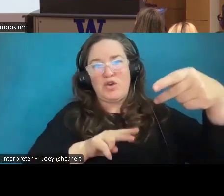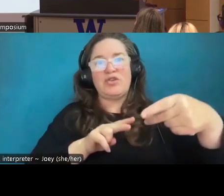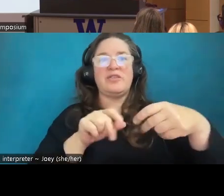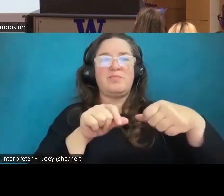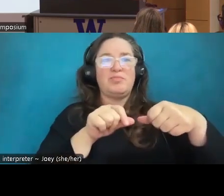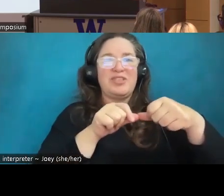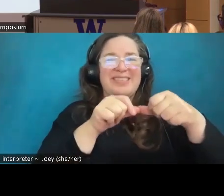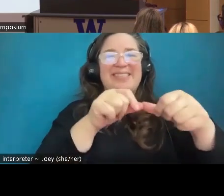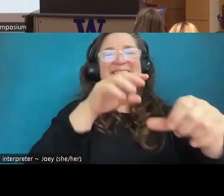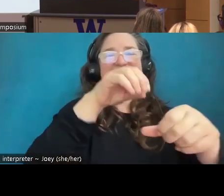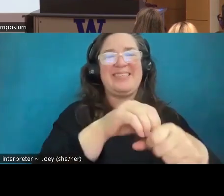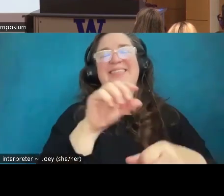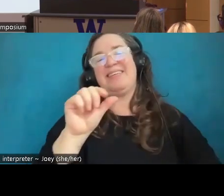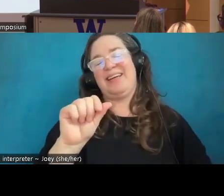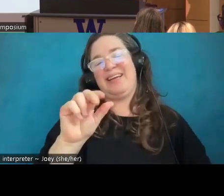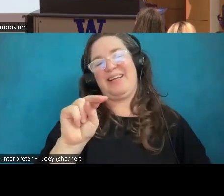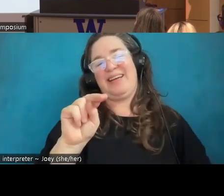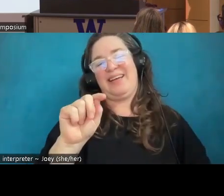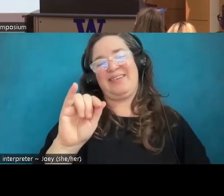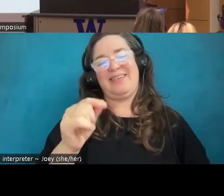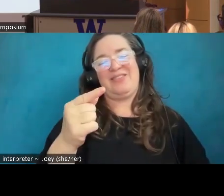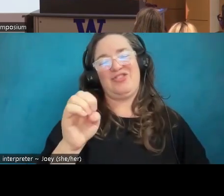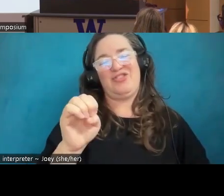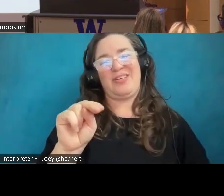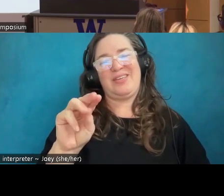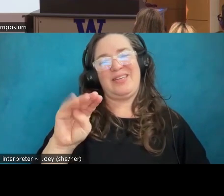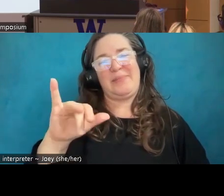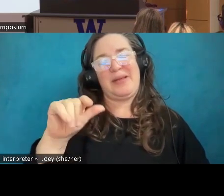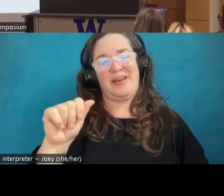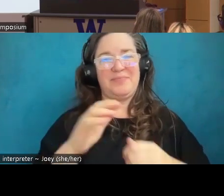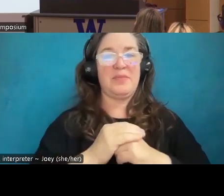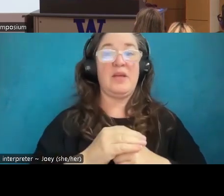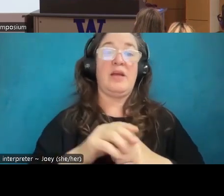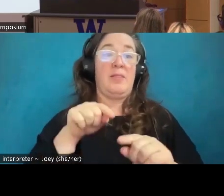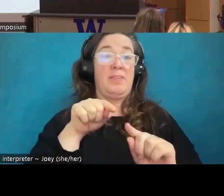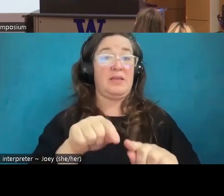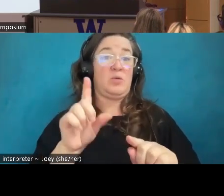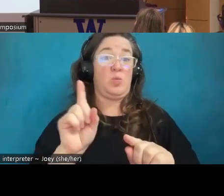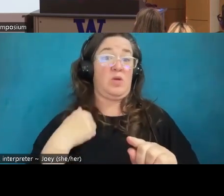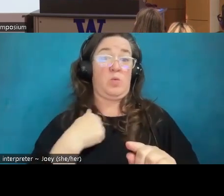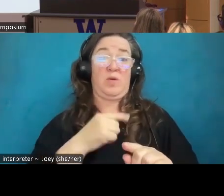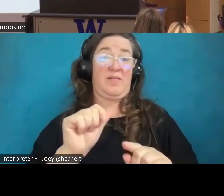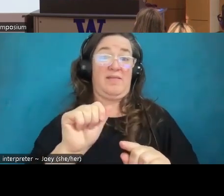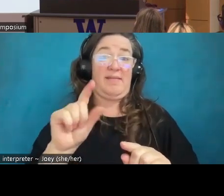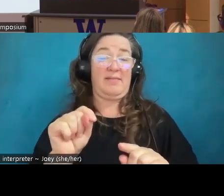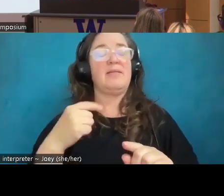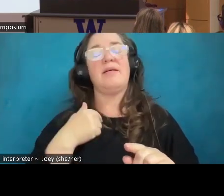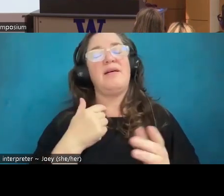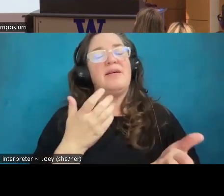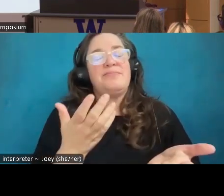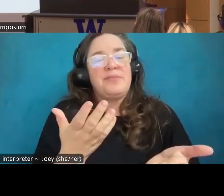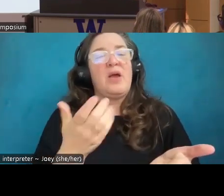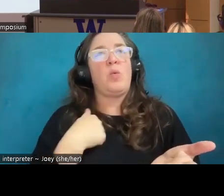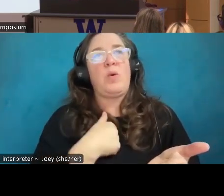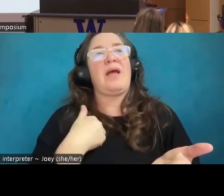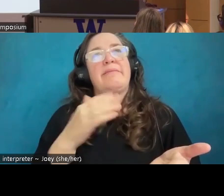and persistent antigenemia. But this is largely where we're at. And so, again, I want to highlight that we have approximately 20 million